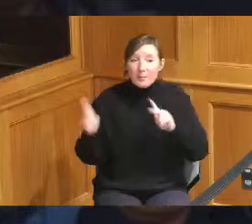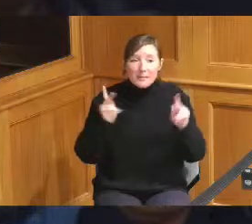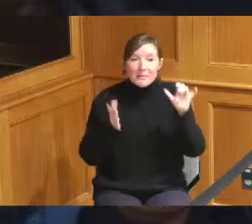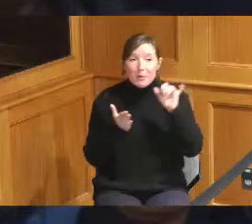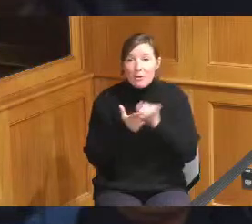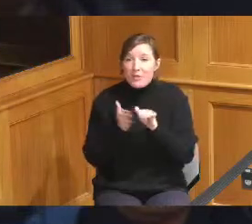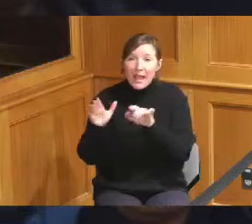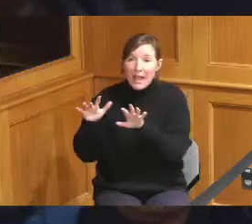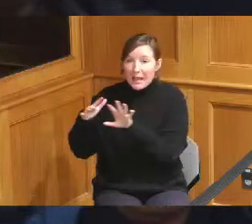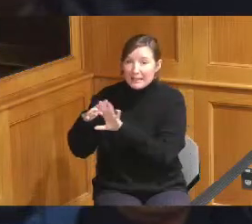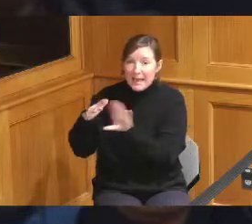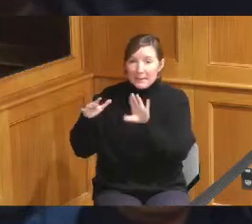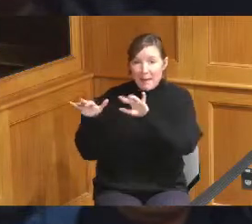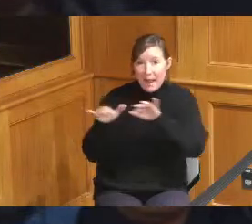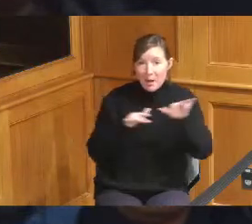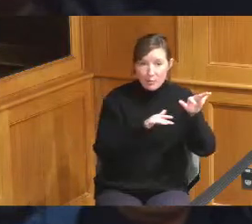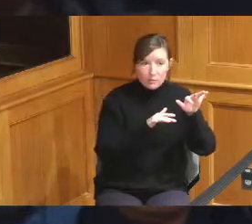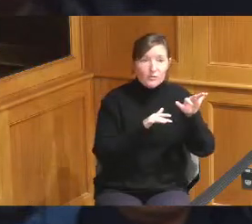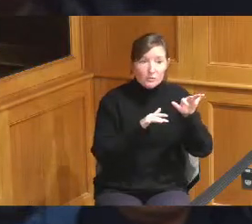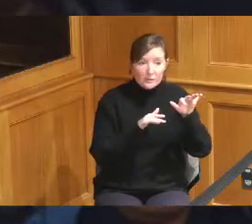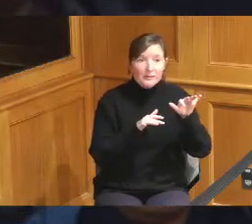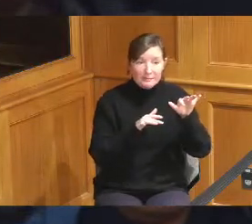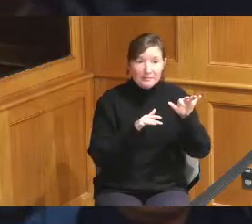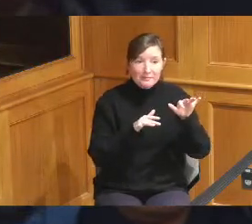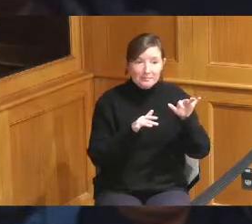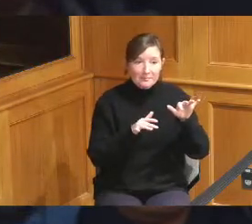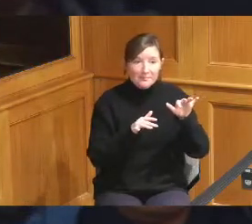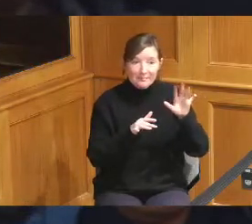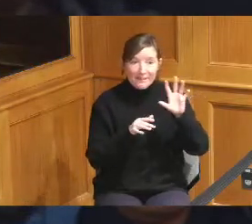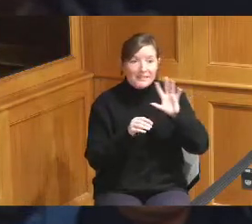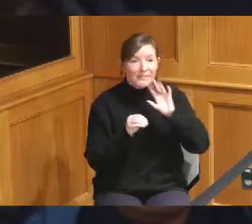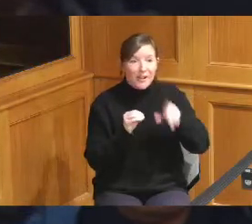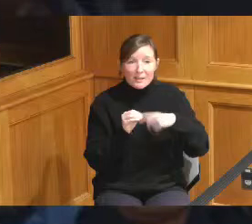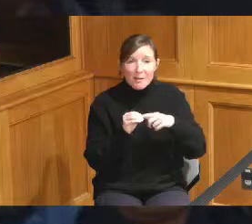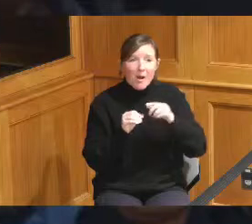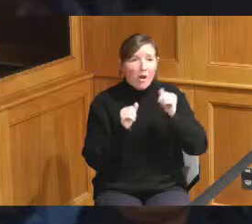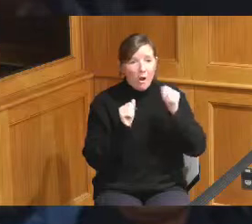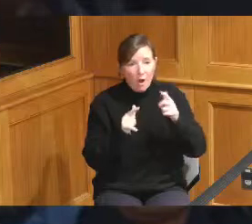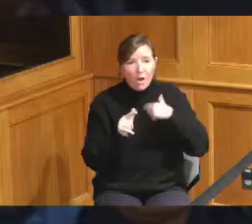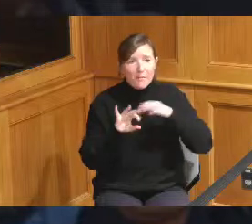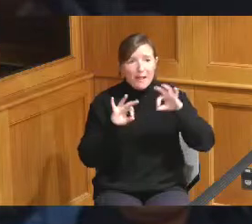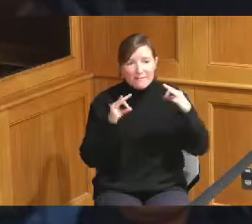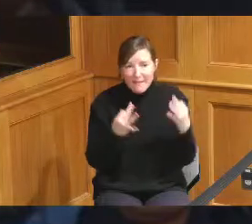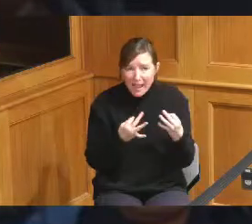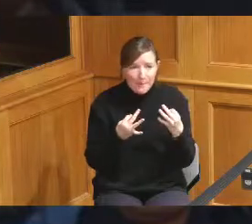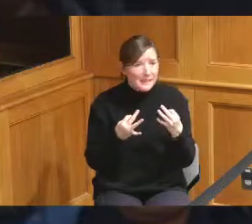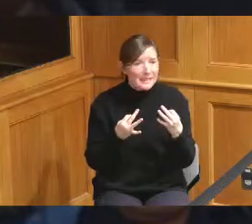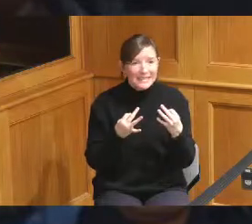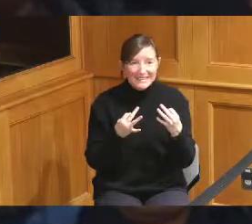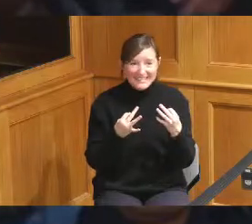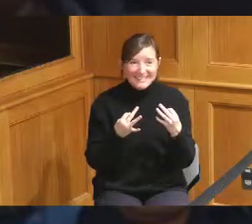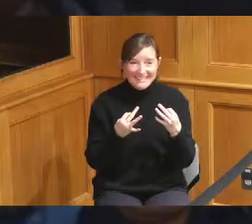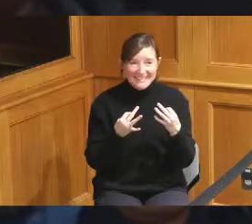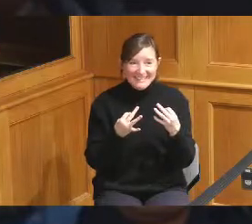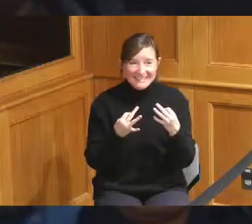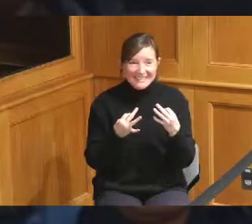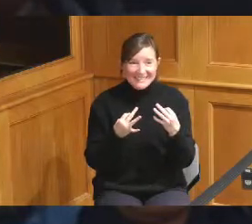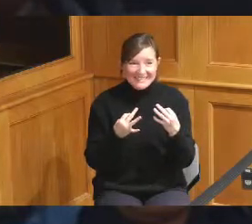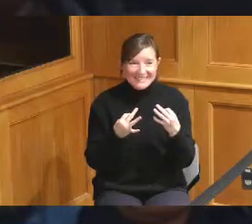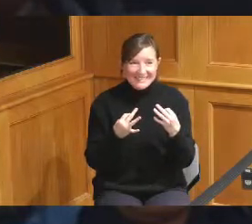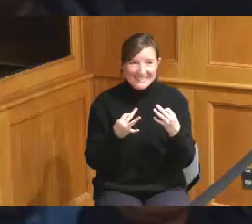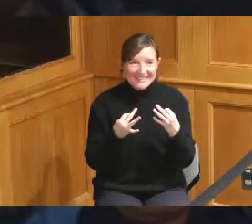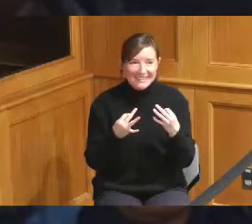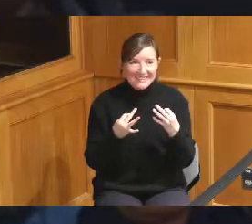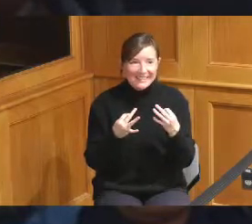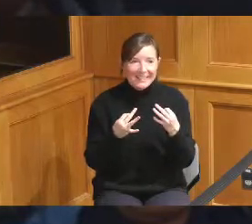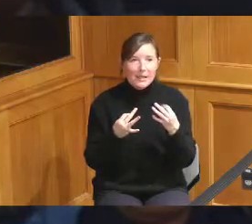up. I'm talking about Brother Hilton, would you go up? All of my family, would you go up for this picture? Go up, go.